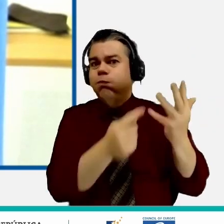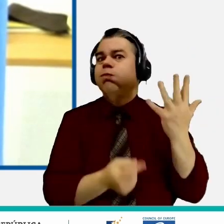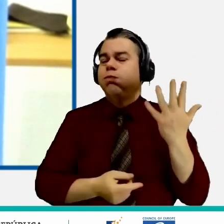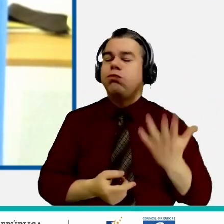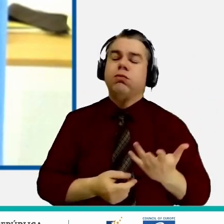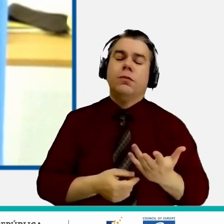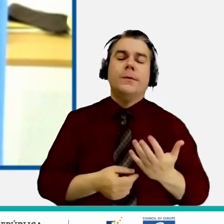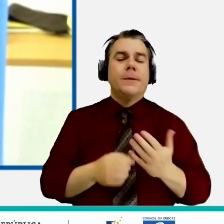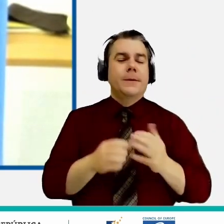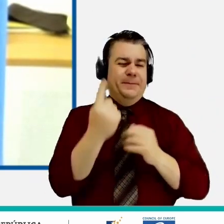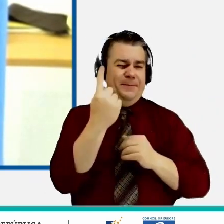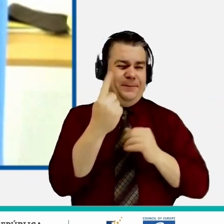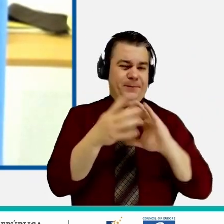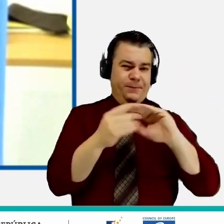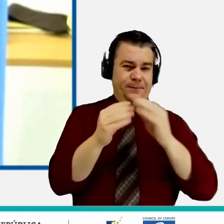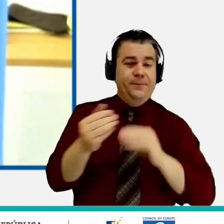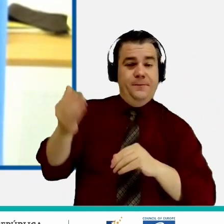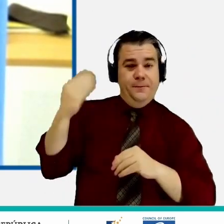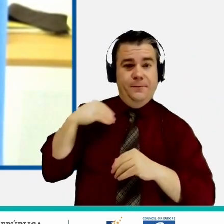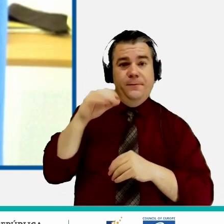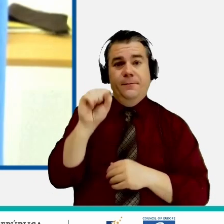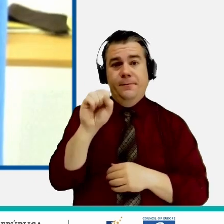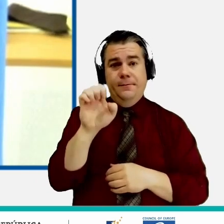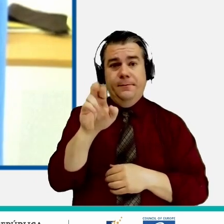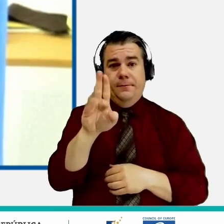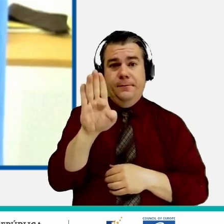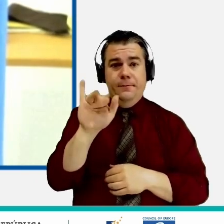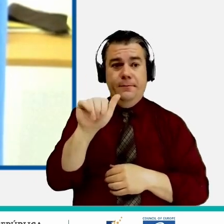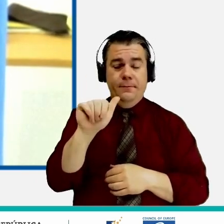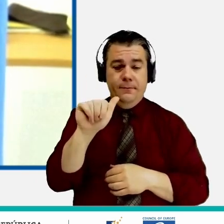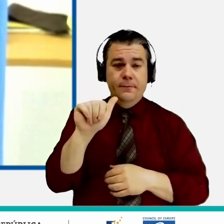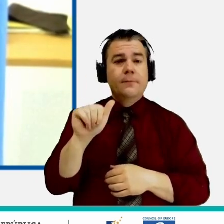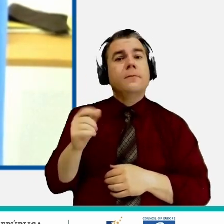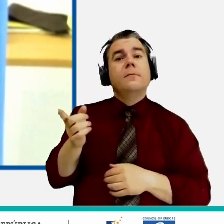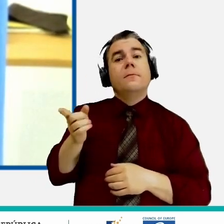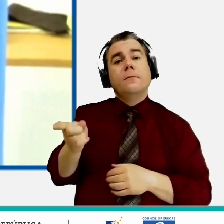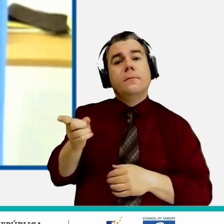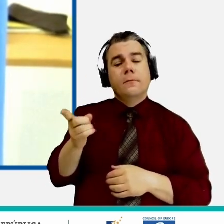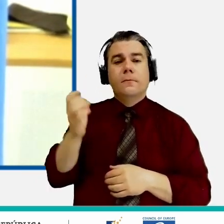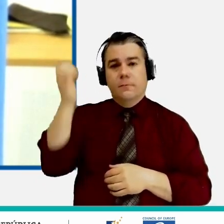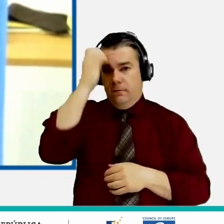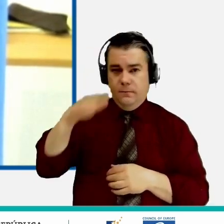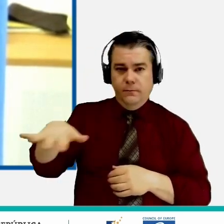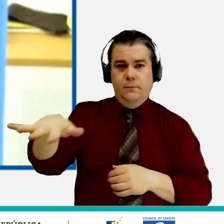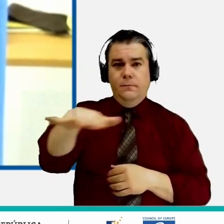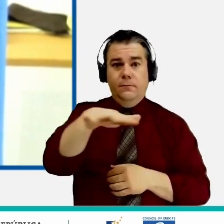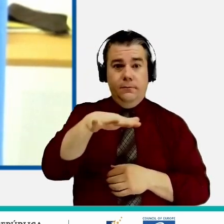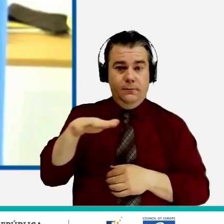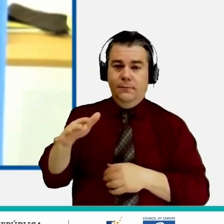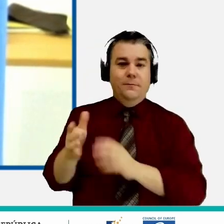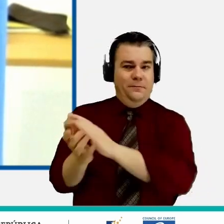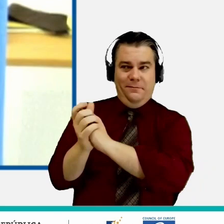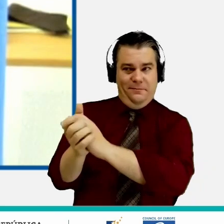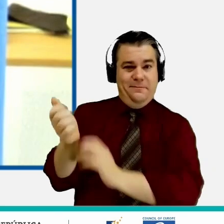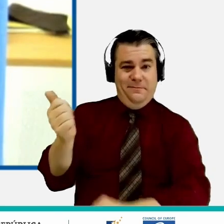month, Serbia became actually the first country in the pan-European region, we congratulate the government of